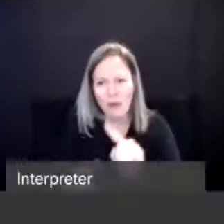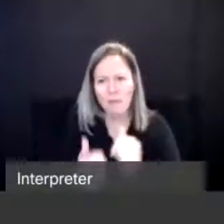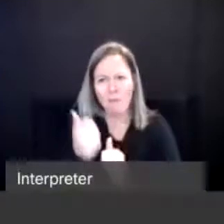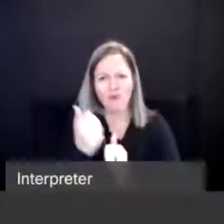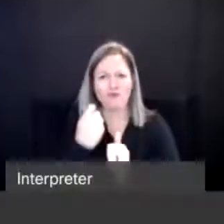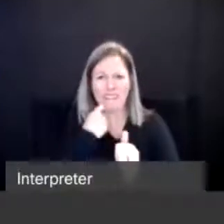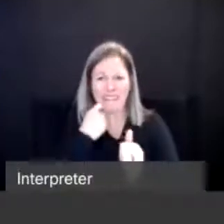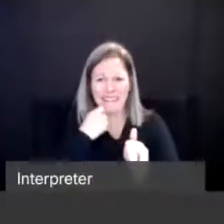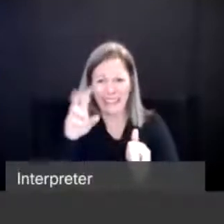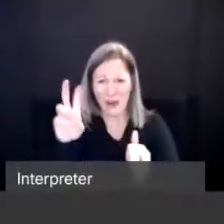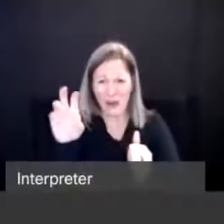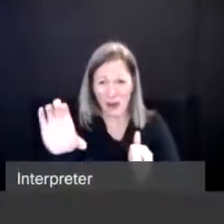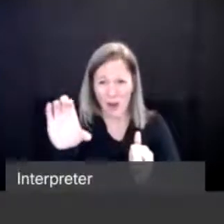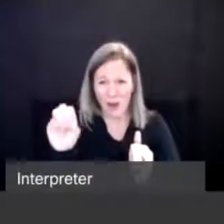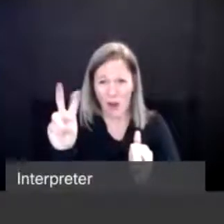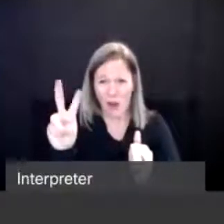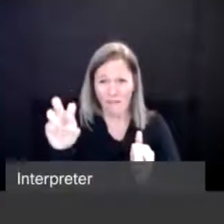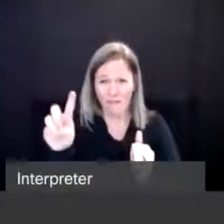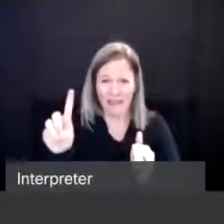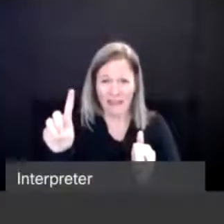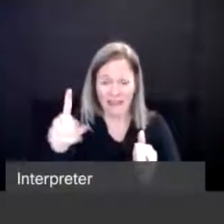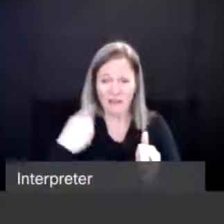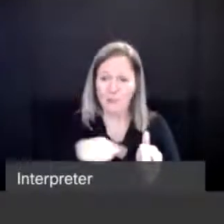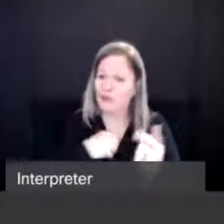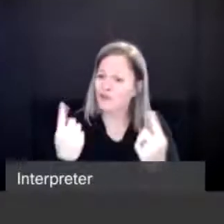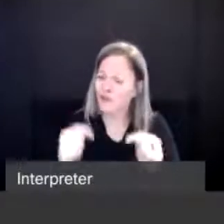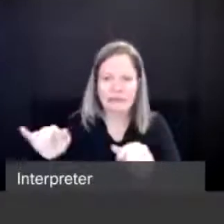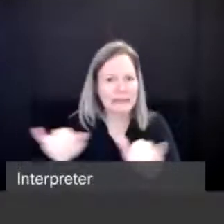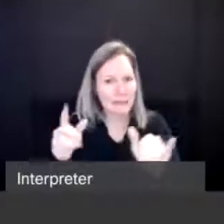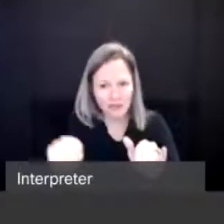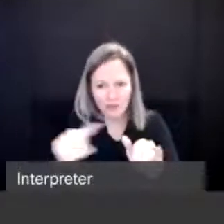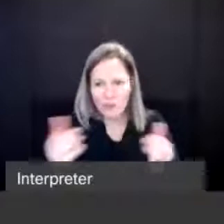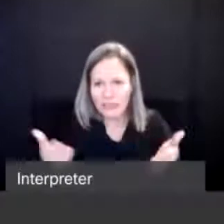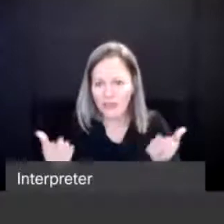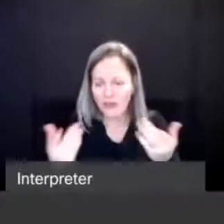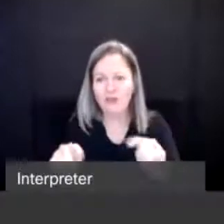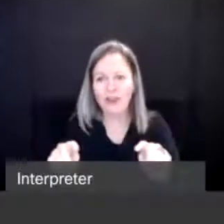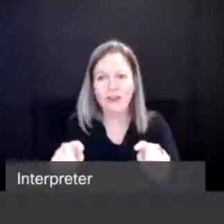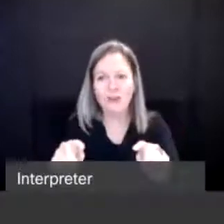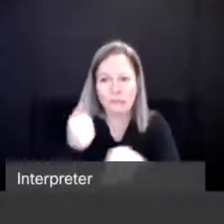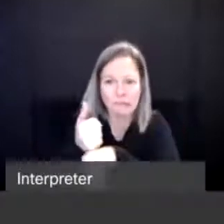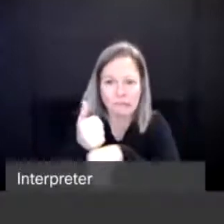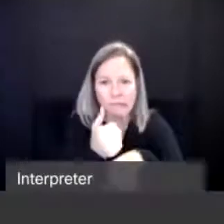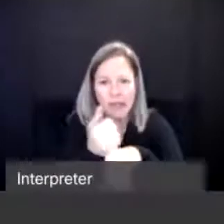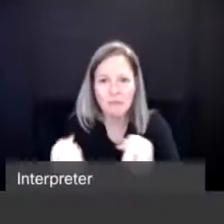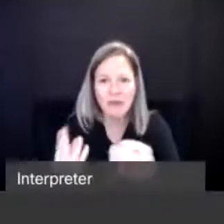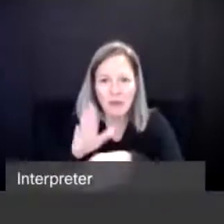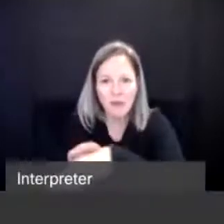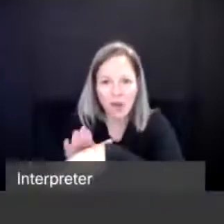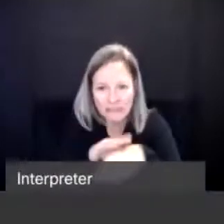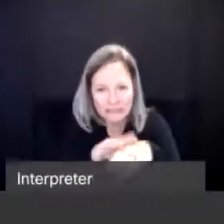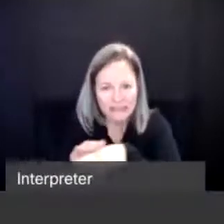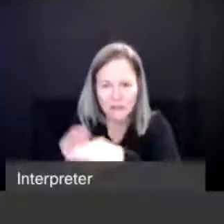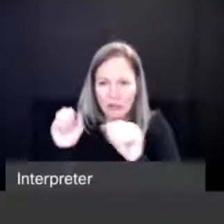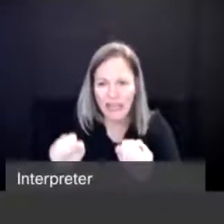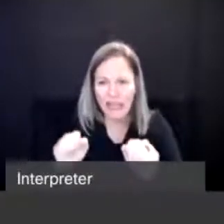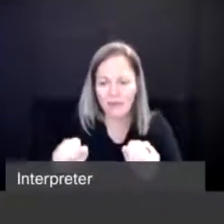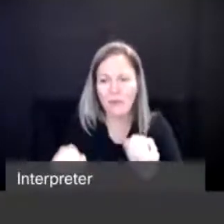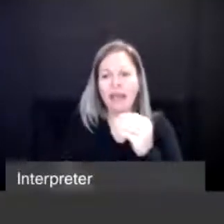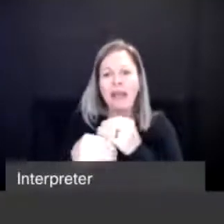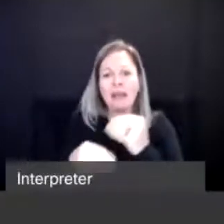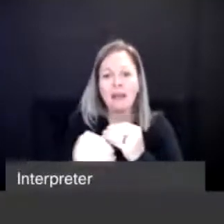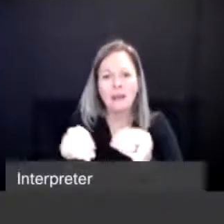COVID, we tried to, much like you guys have done here, put in as many precautions as we can. So we've tried to put in bottle